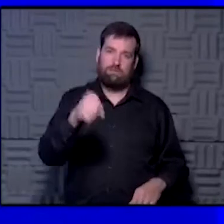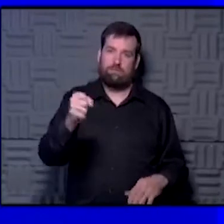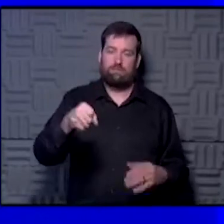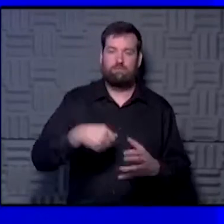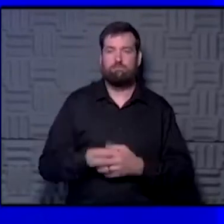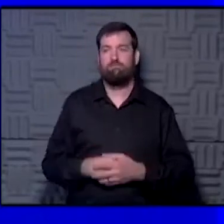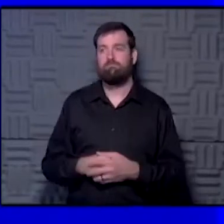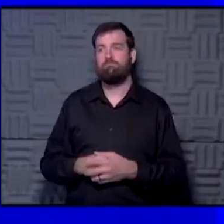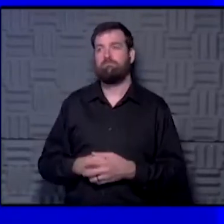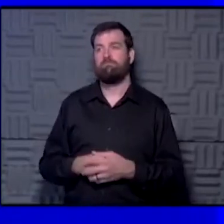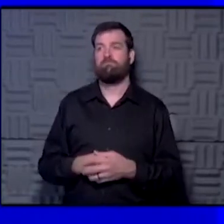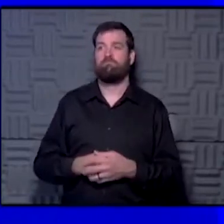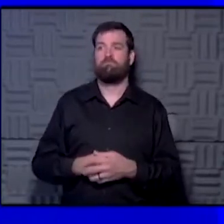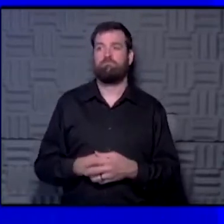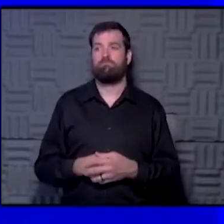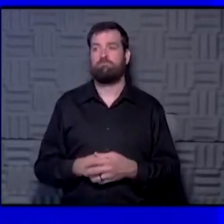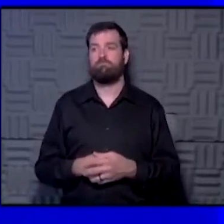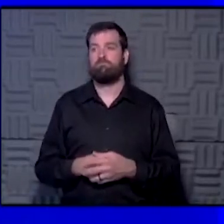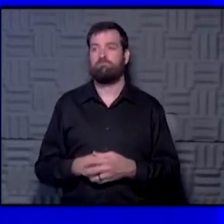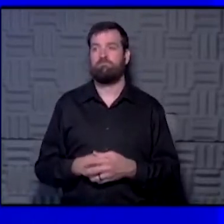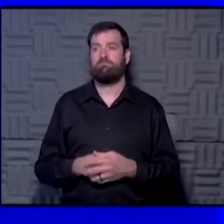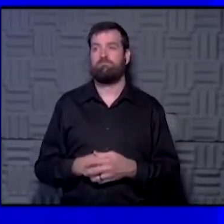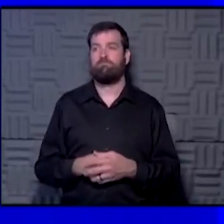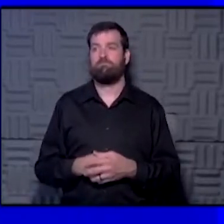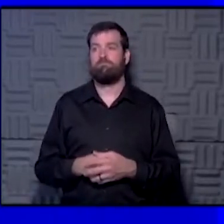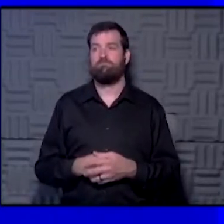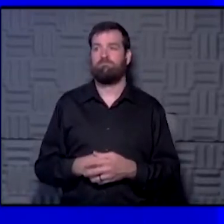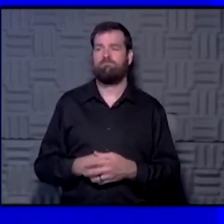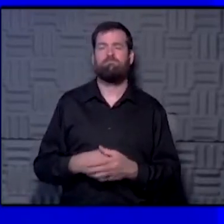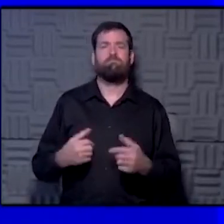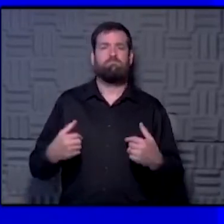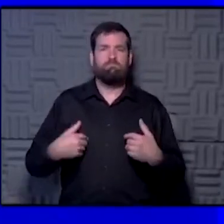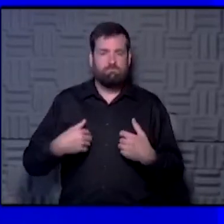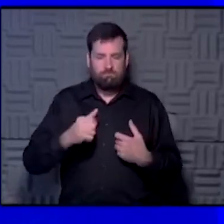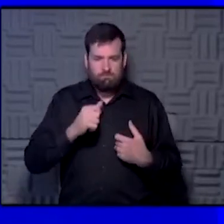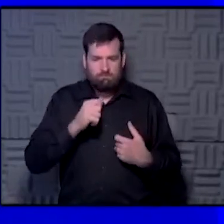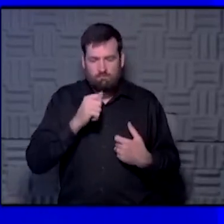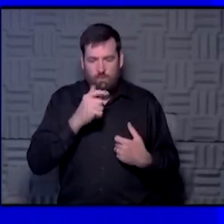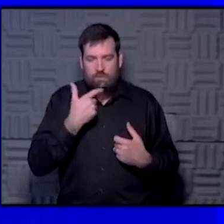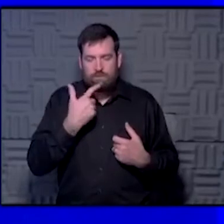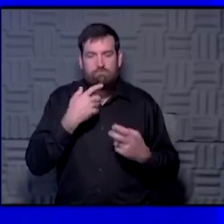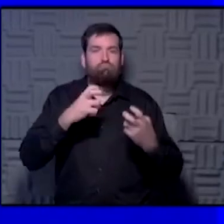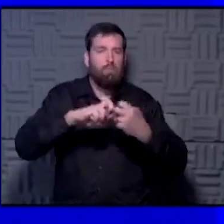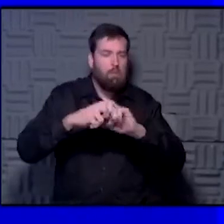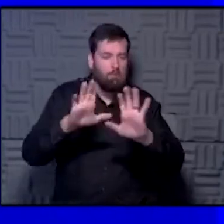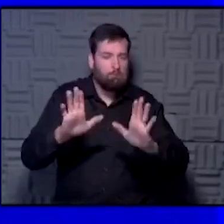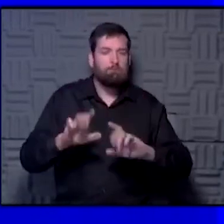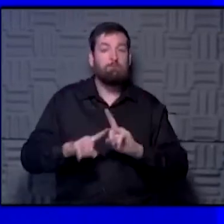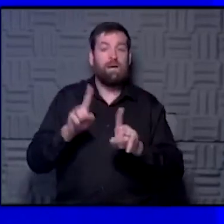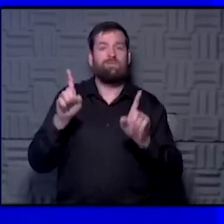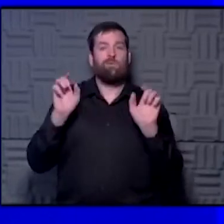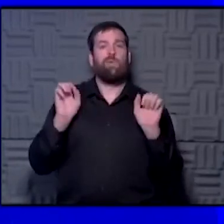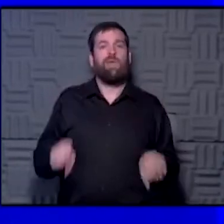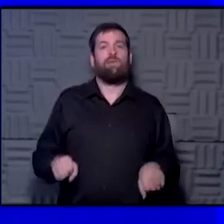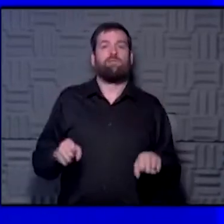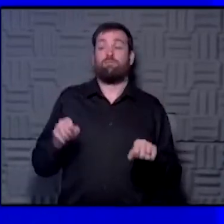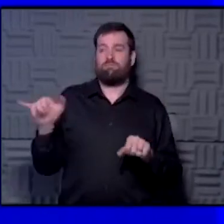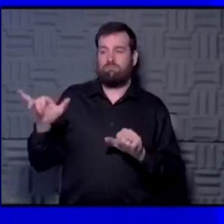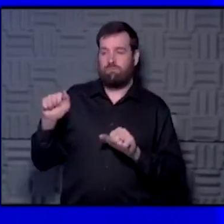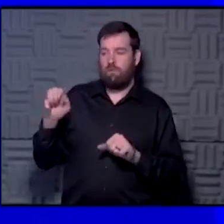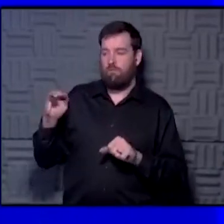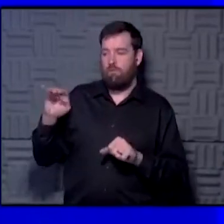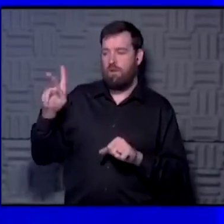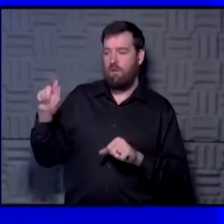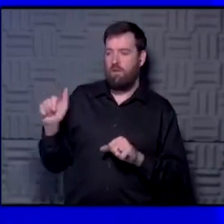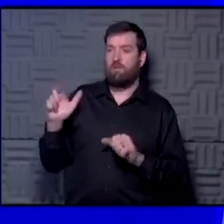have a little bit of, not really problem with that. I would certainly agree, but there are ways that you can do it. Like Amanda said, if you